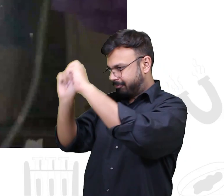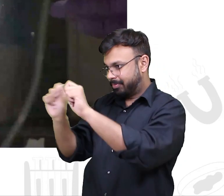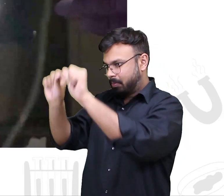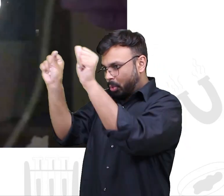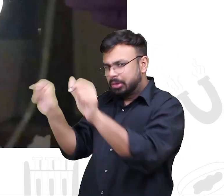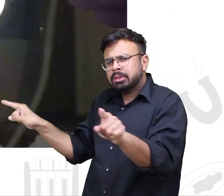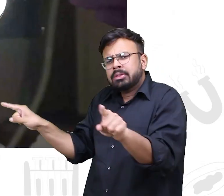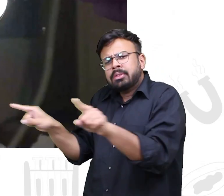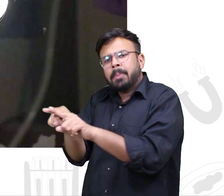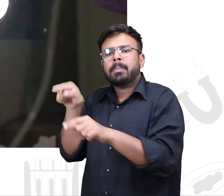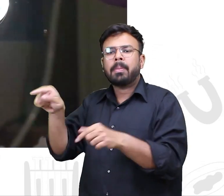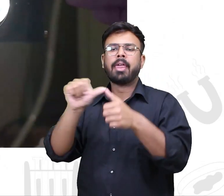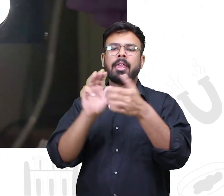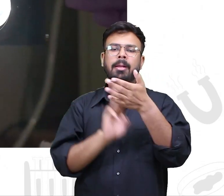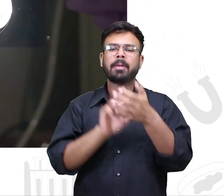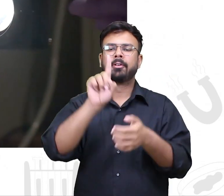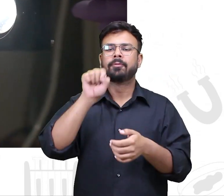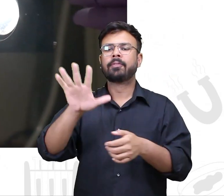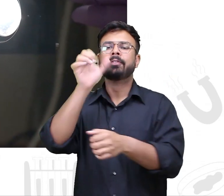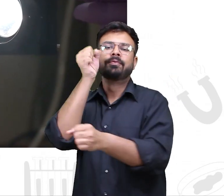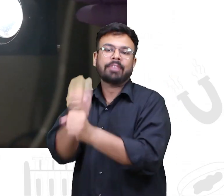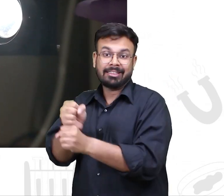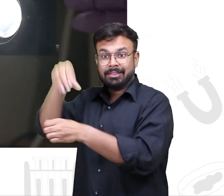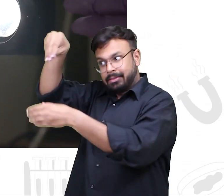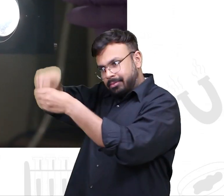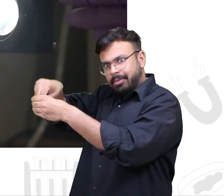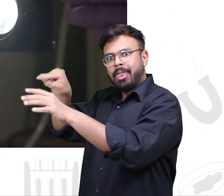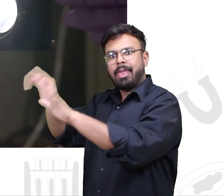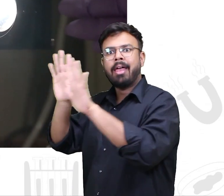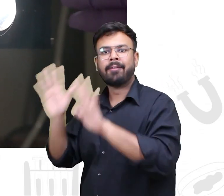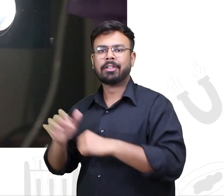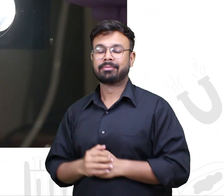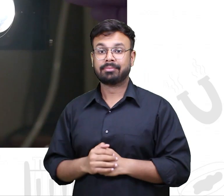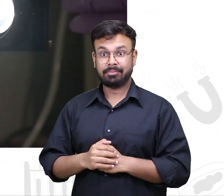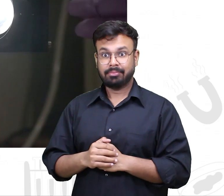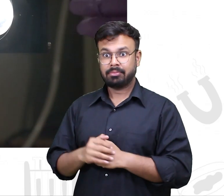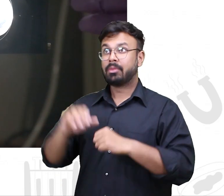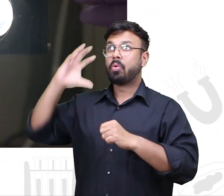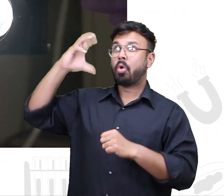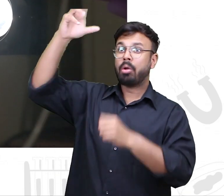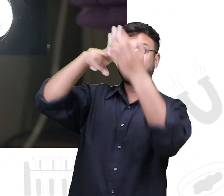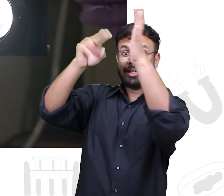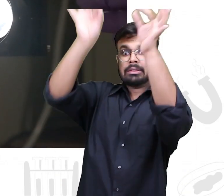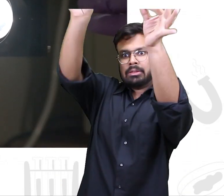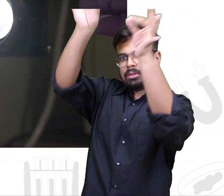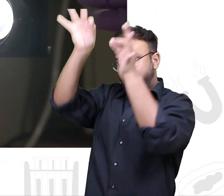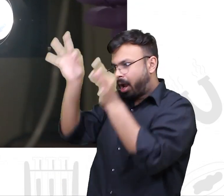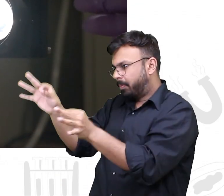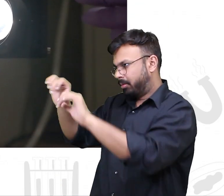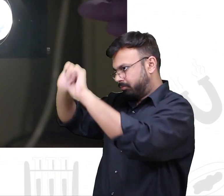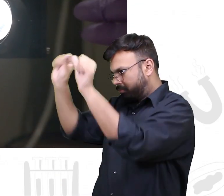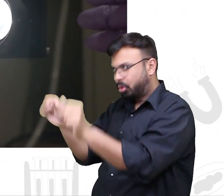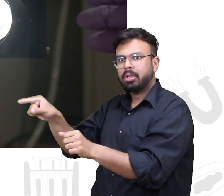is the solar simulator. So the standard solar simulator is of AM 1.5G spectrum, and this is used